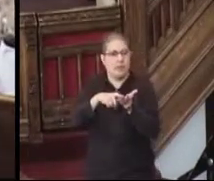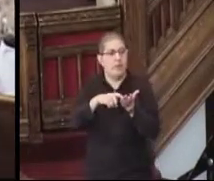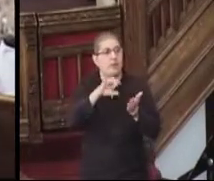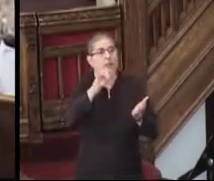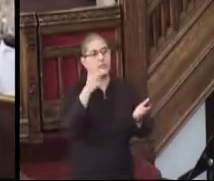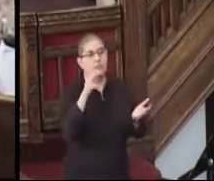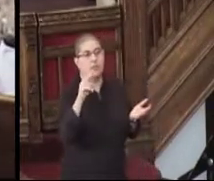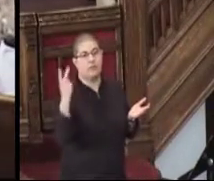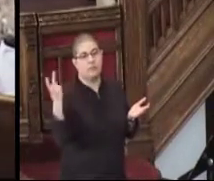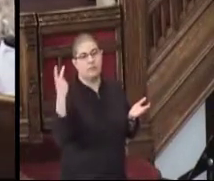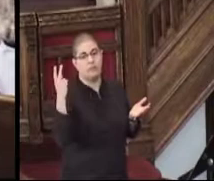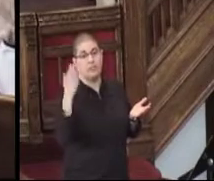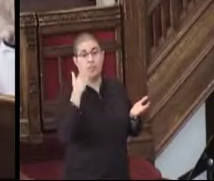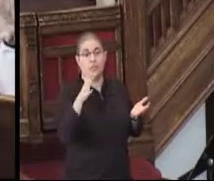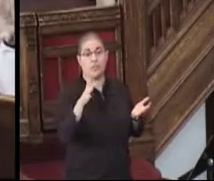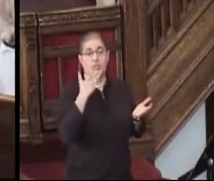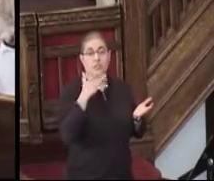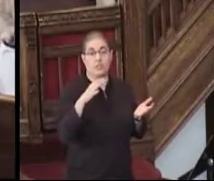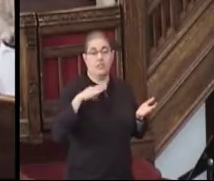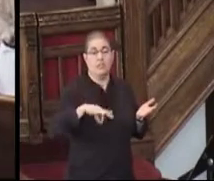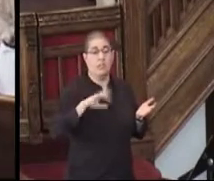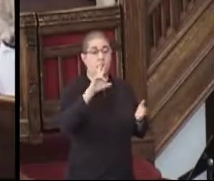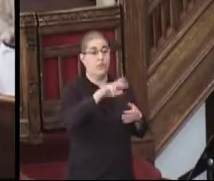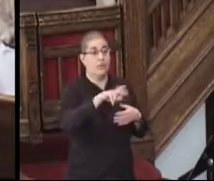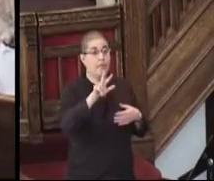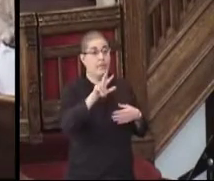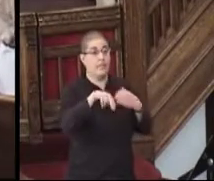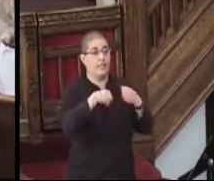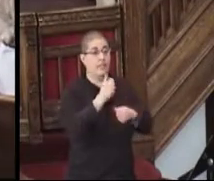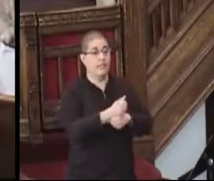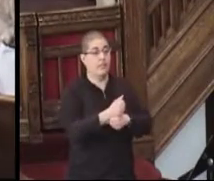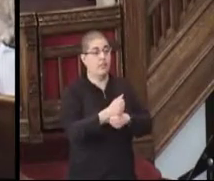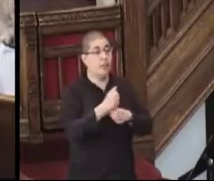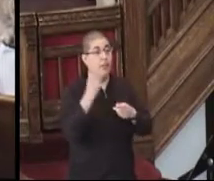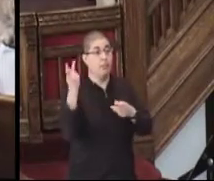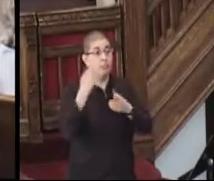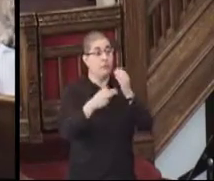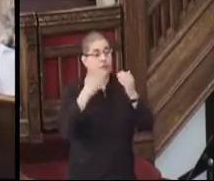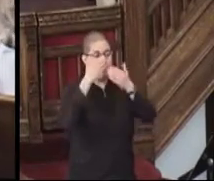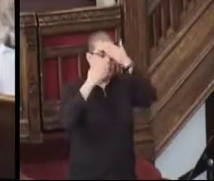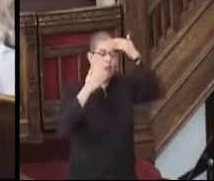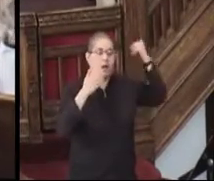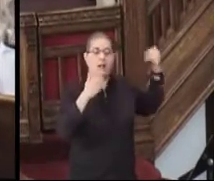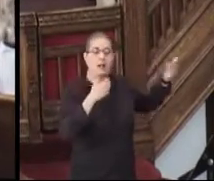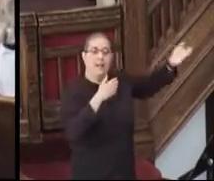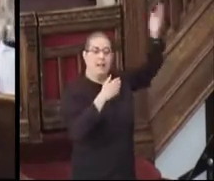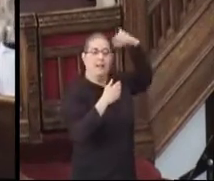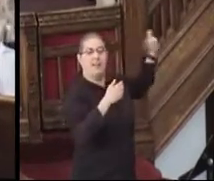and I have of being in a relationship for 33 years is that we've both forgotten all of our previous partners.